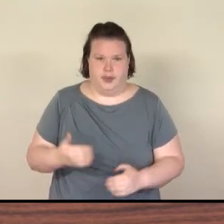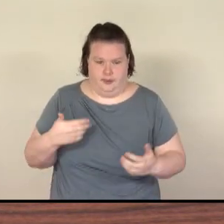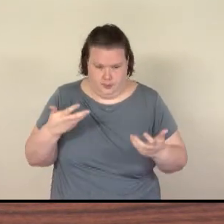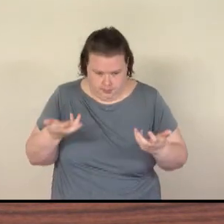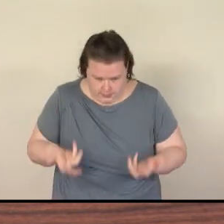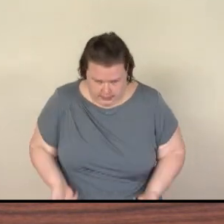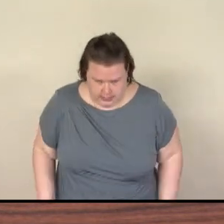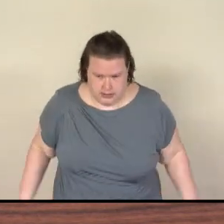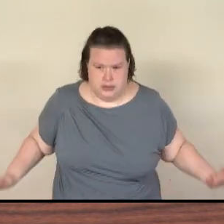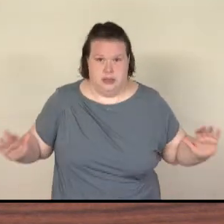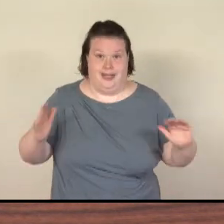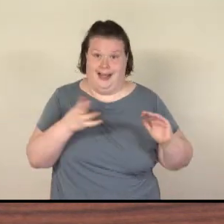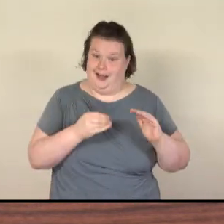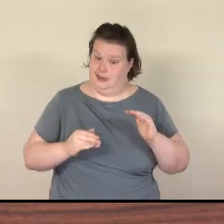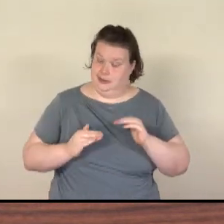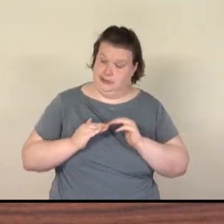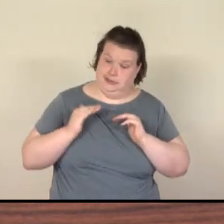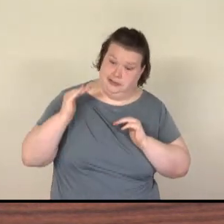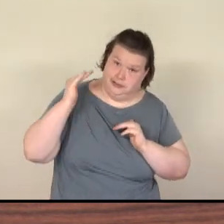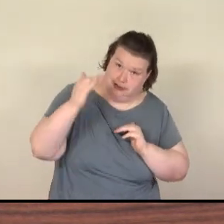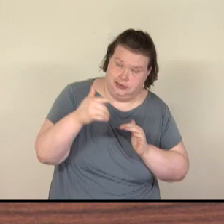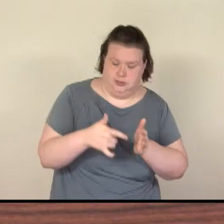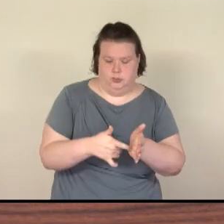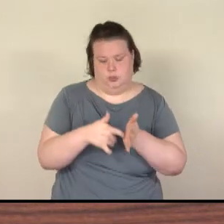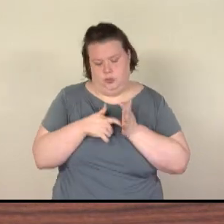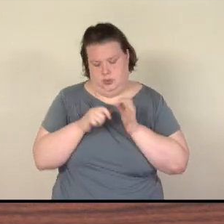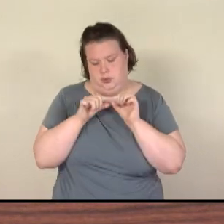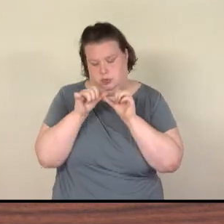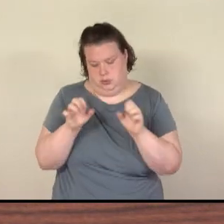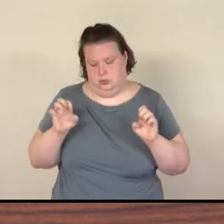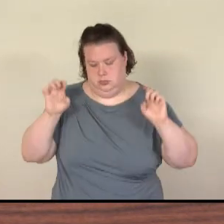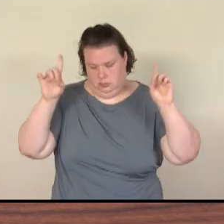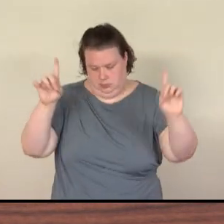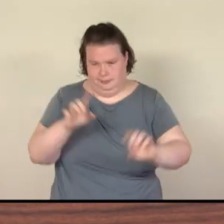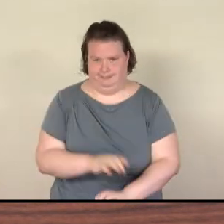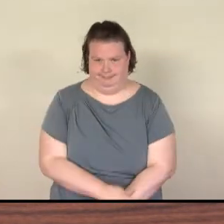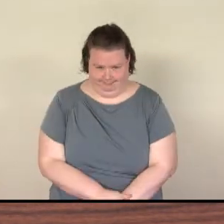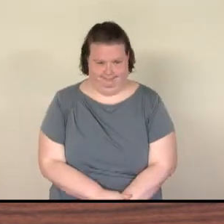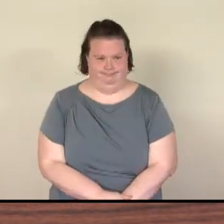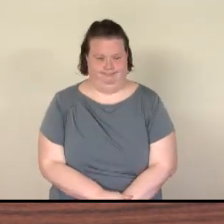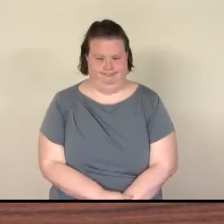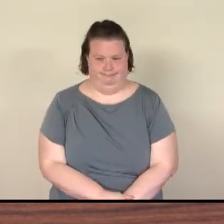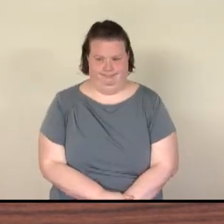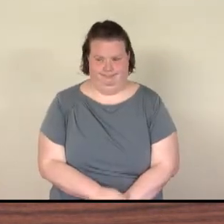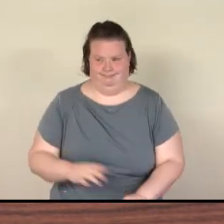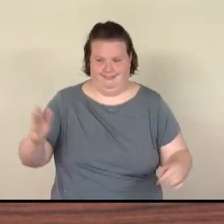have completed and exceeded the required continuing education.